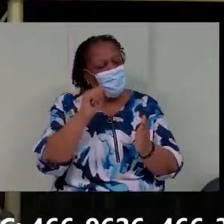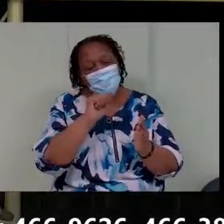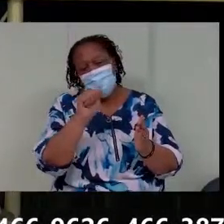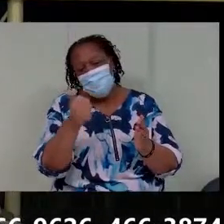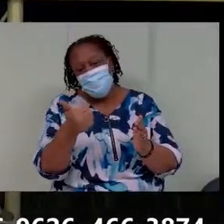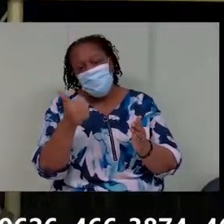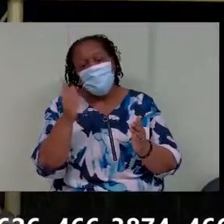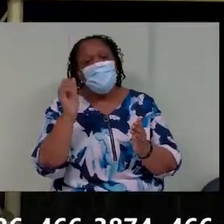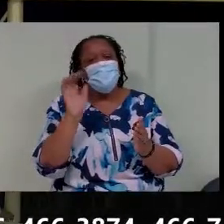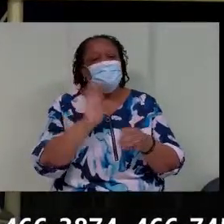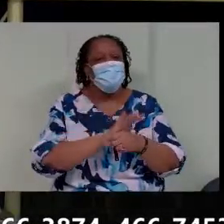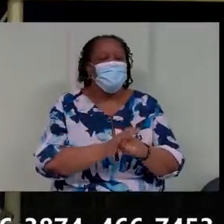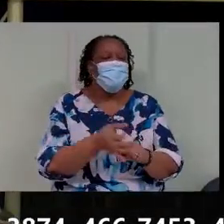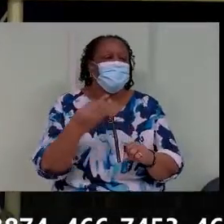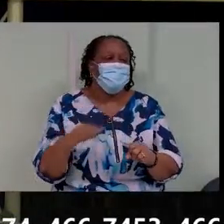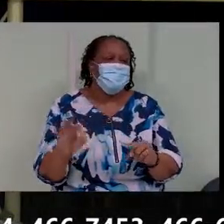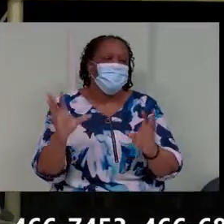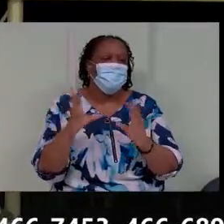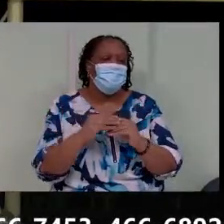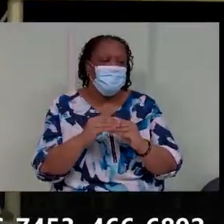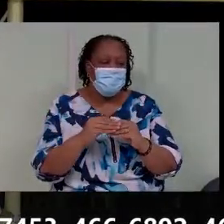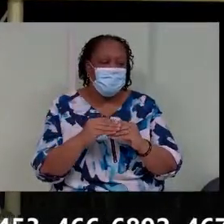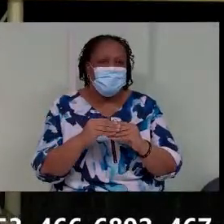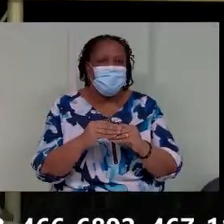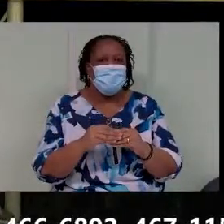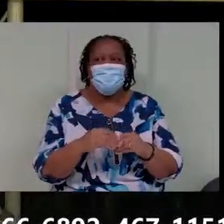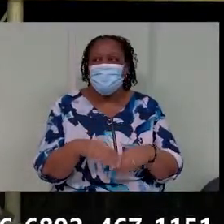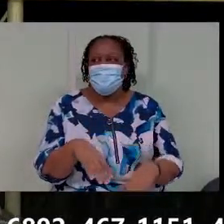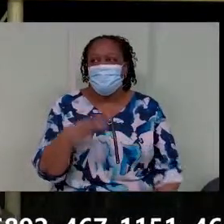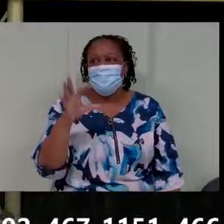COVID-19 weekly briefing